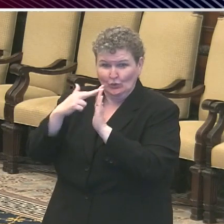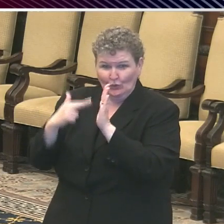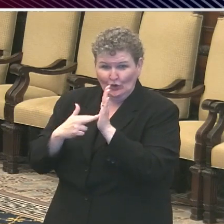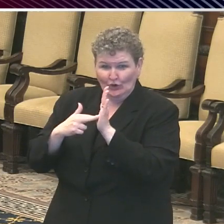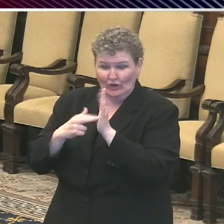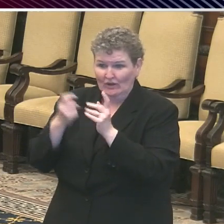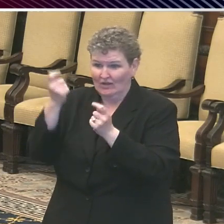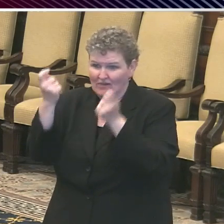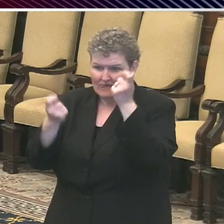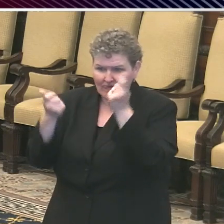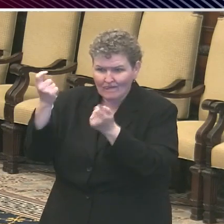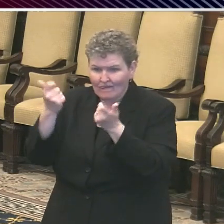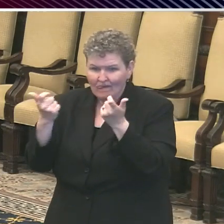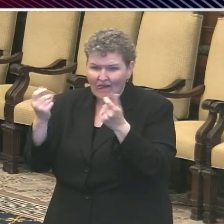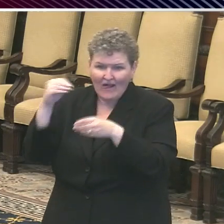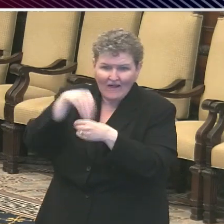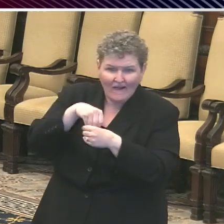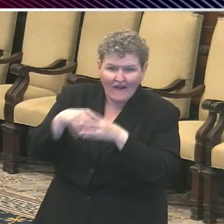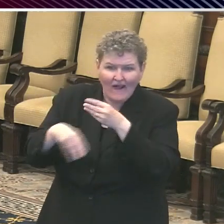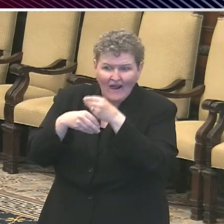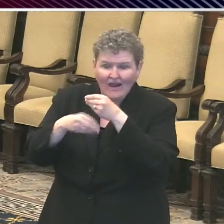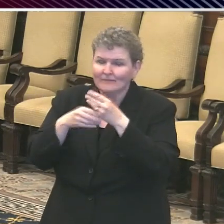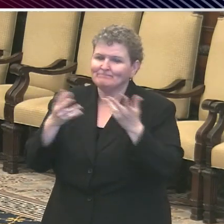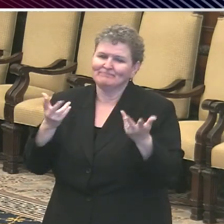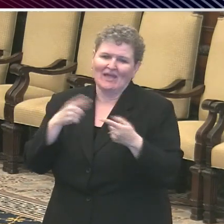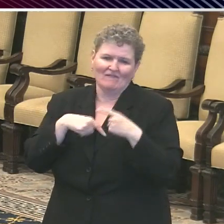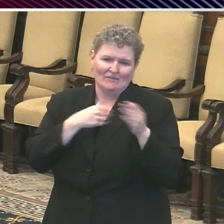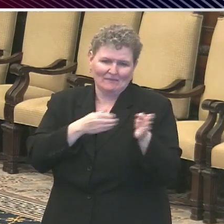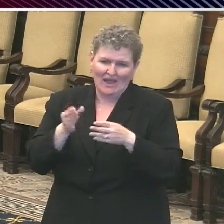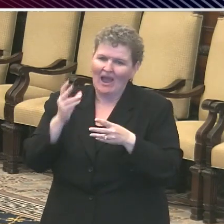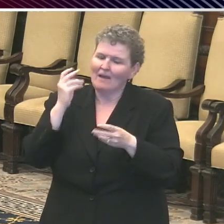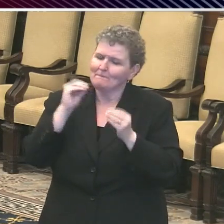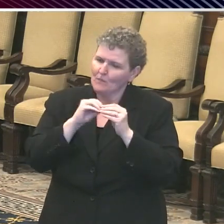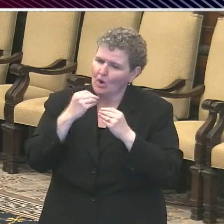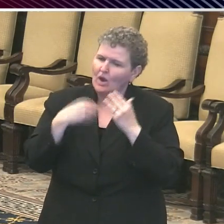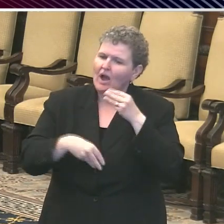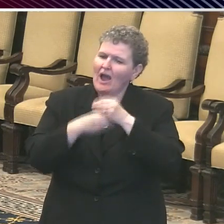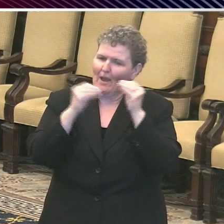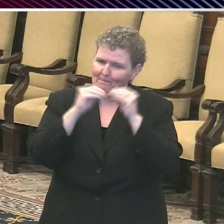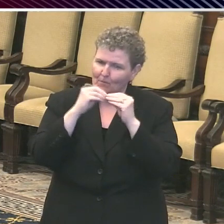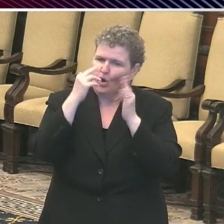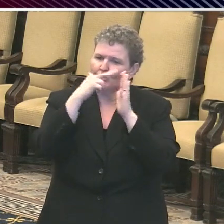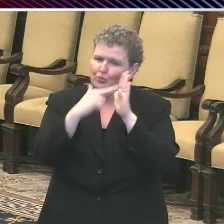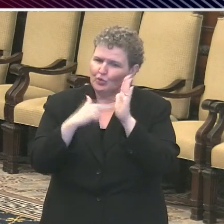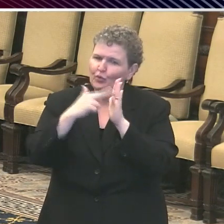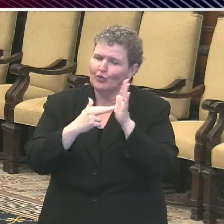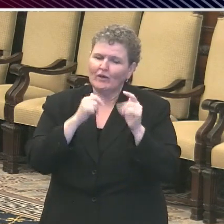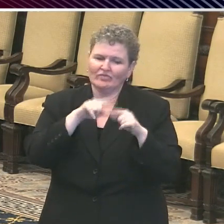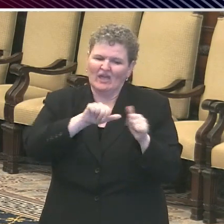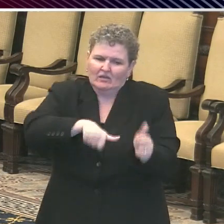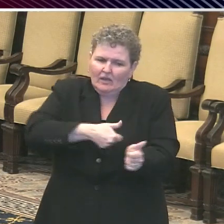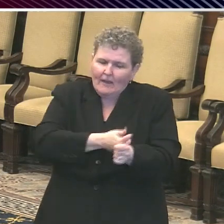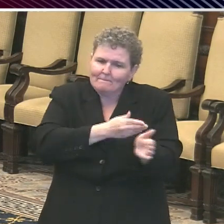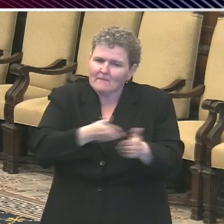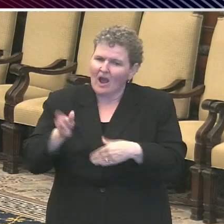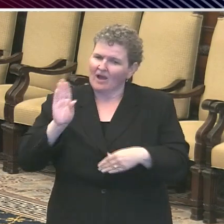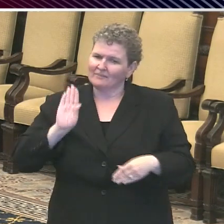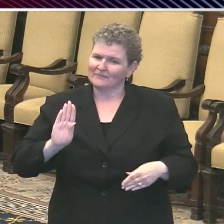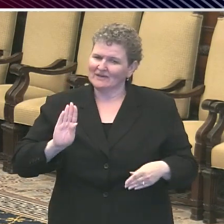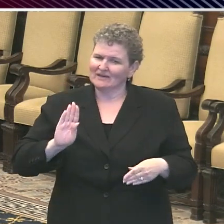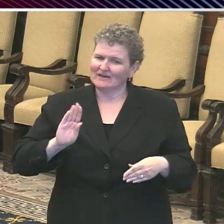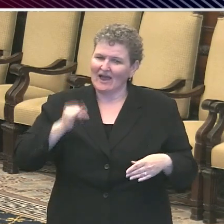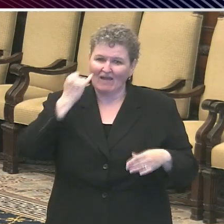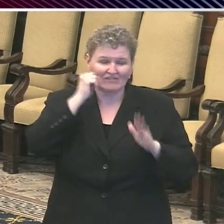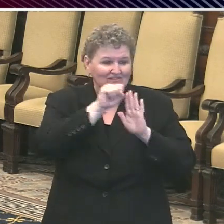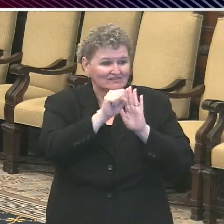B. And in every city, every state, every country in the world has that option out there. They have to have that option out there. We're